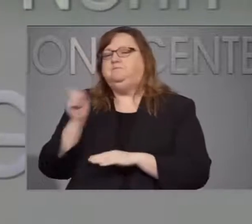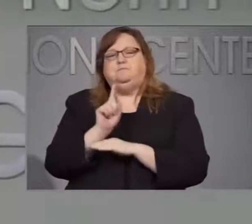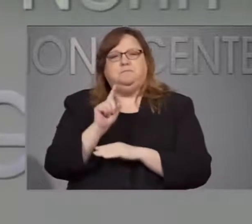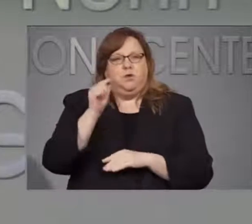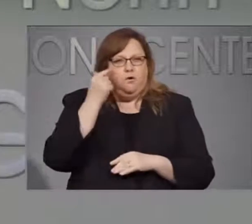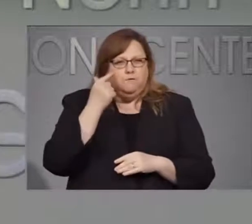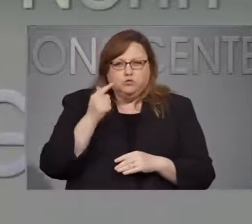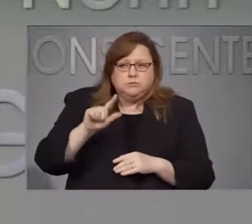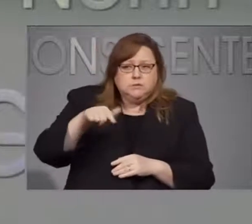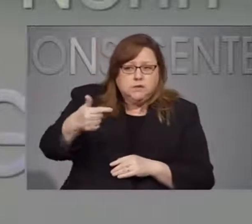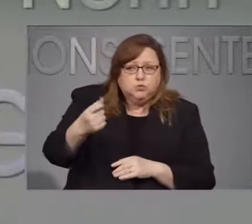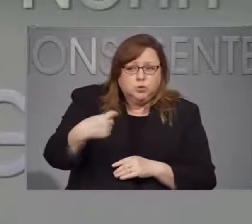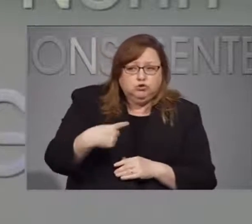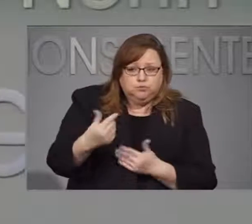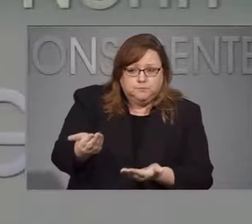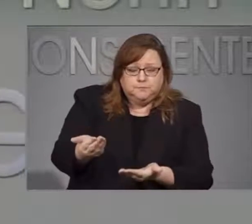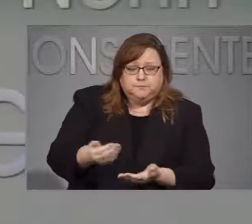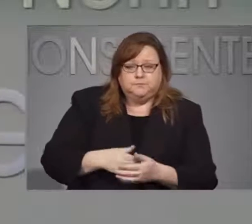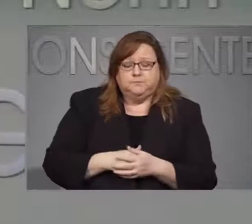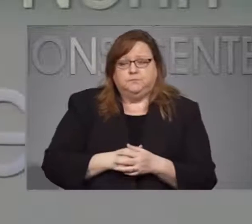Thank you. Next question, please.